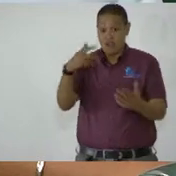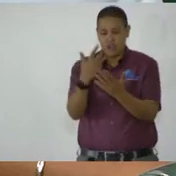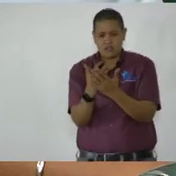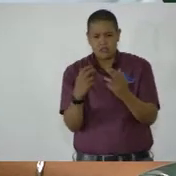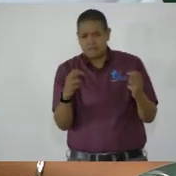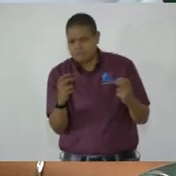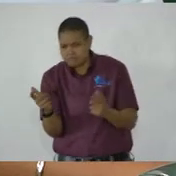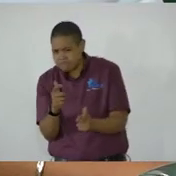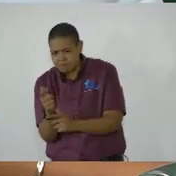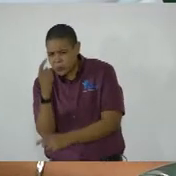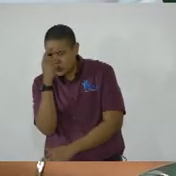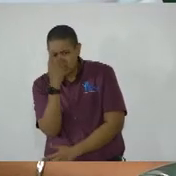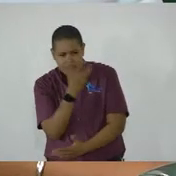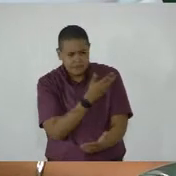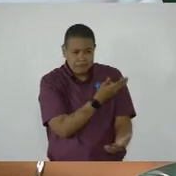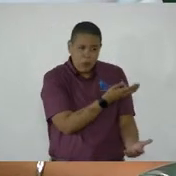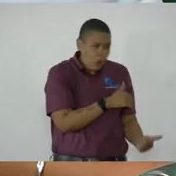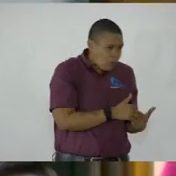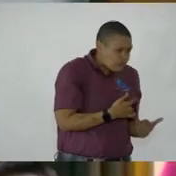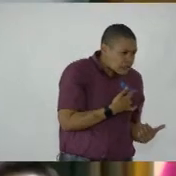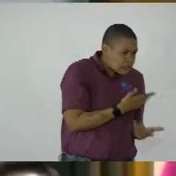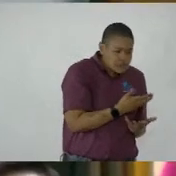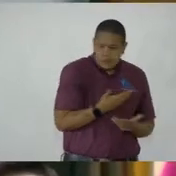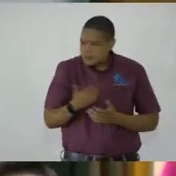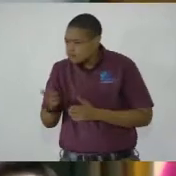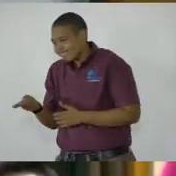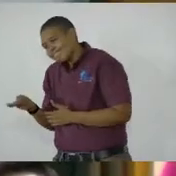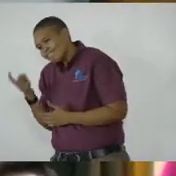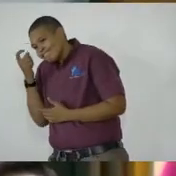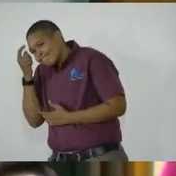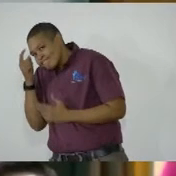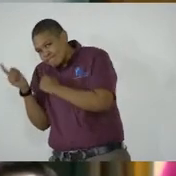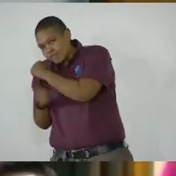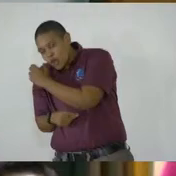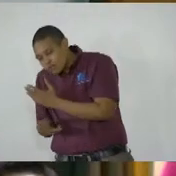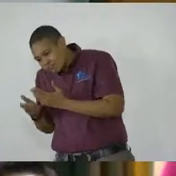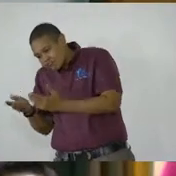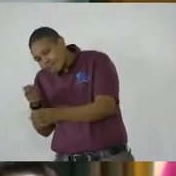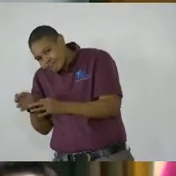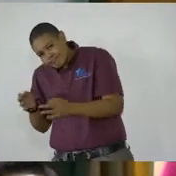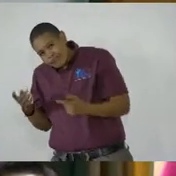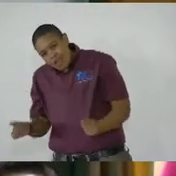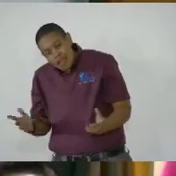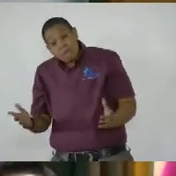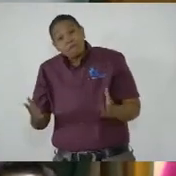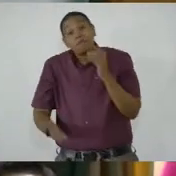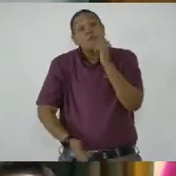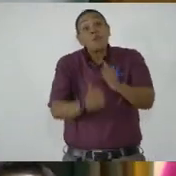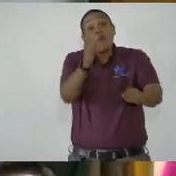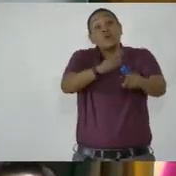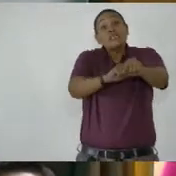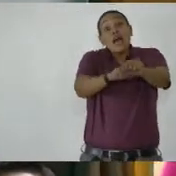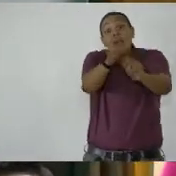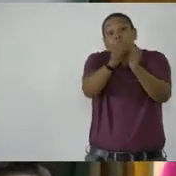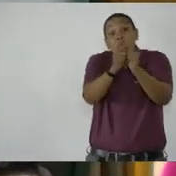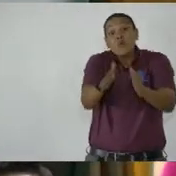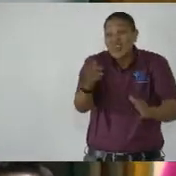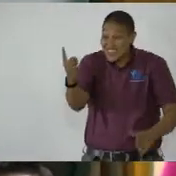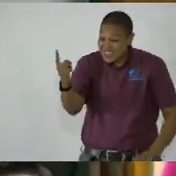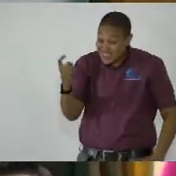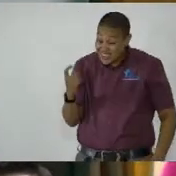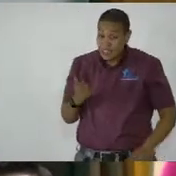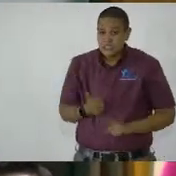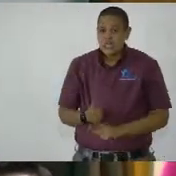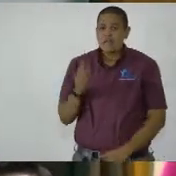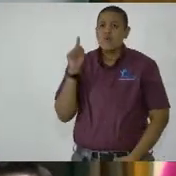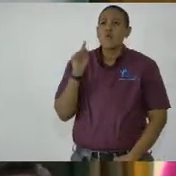from what presently occurs. In most cases where the accused, without any prompting from the